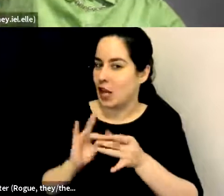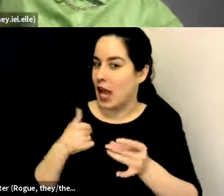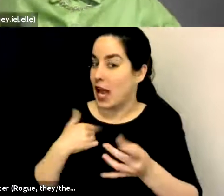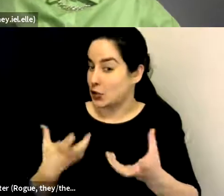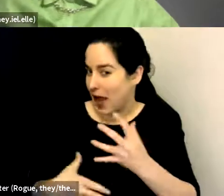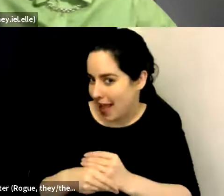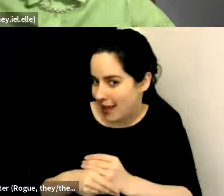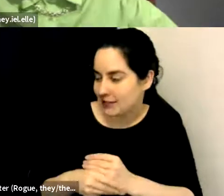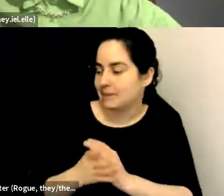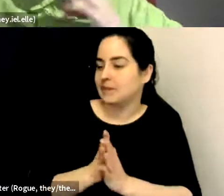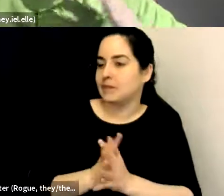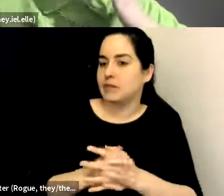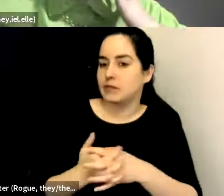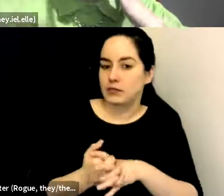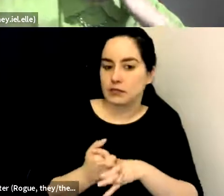there are